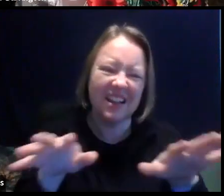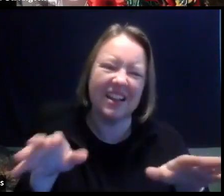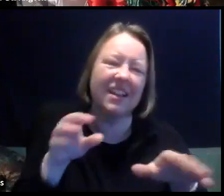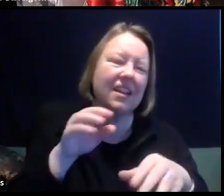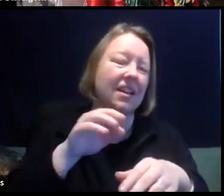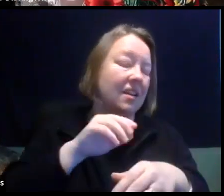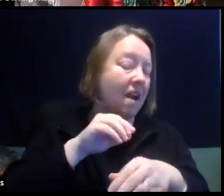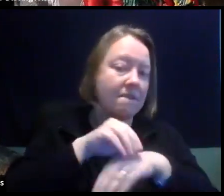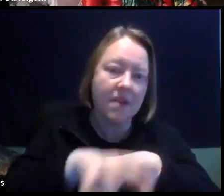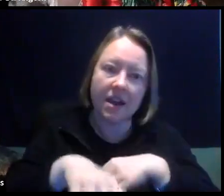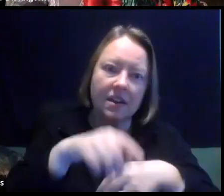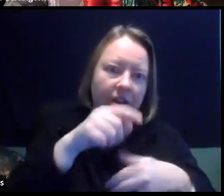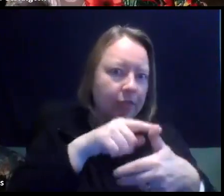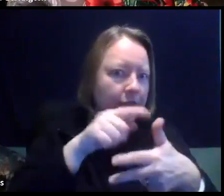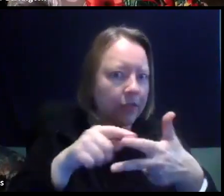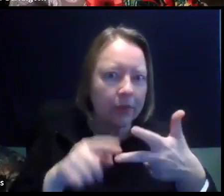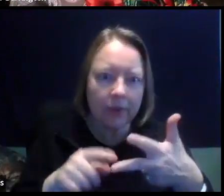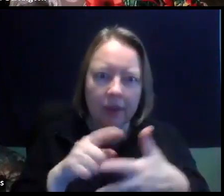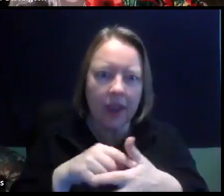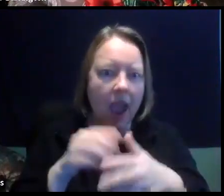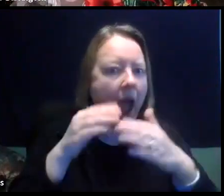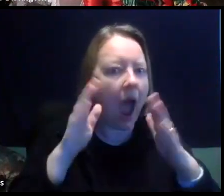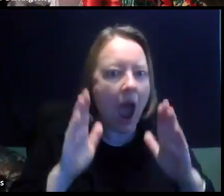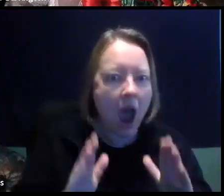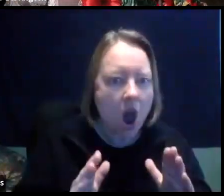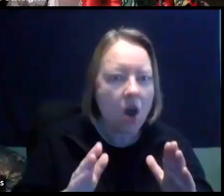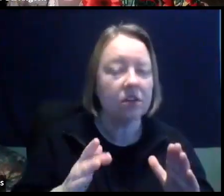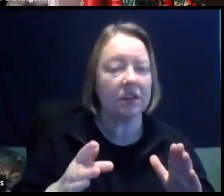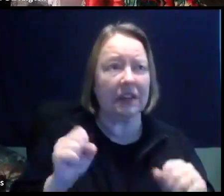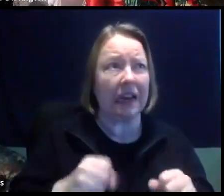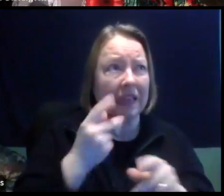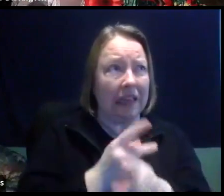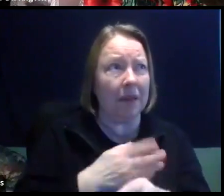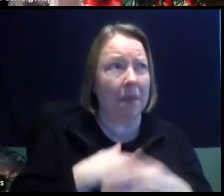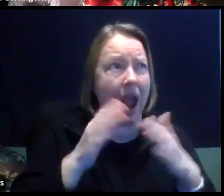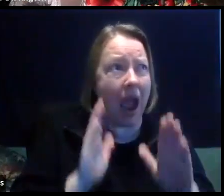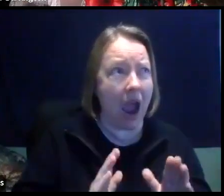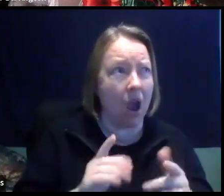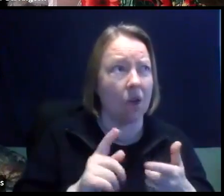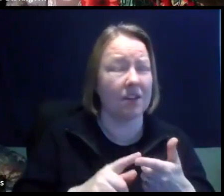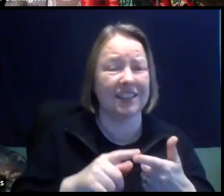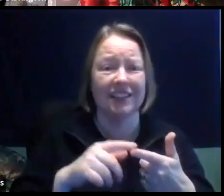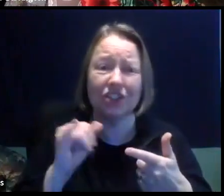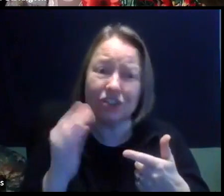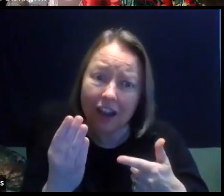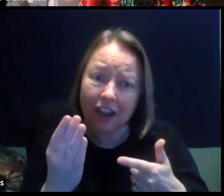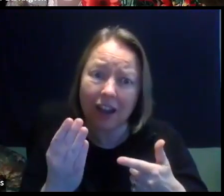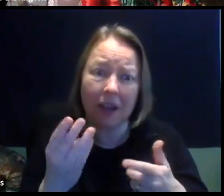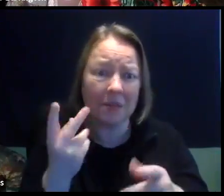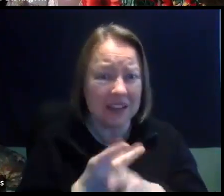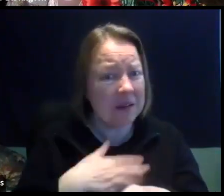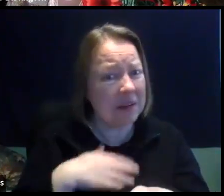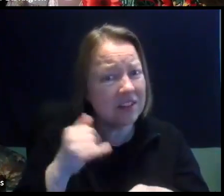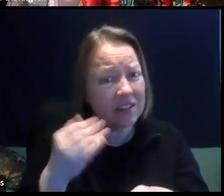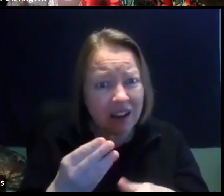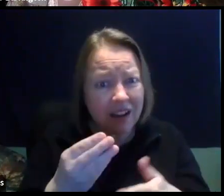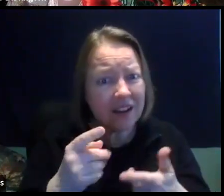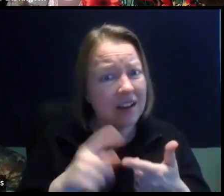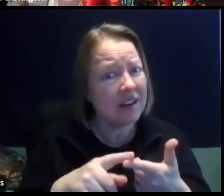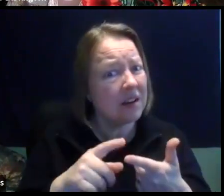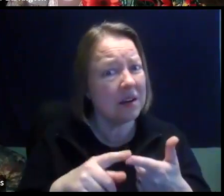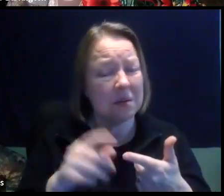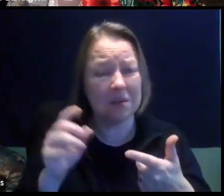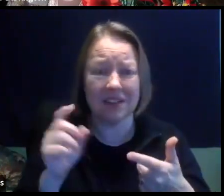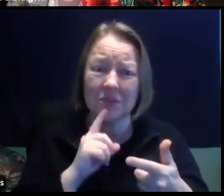It infected housing security. Mm-hmm. It infected employment and the types of work that's going to be essential or